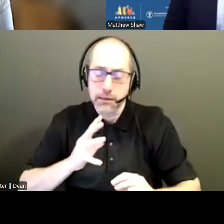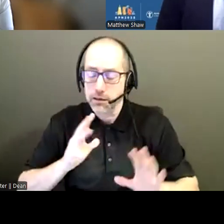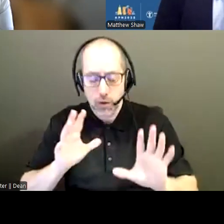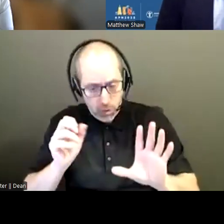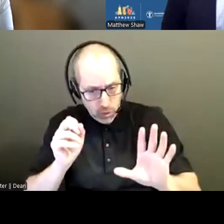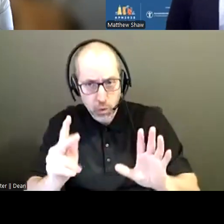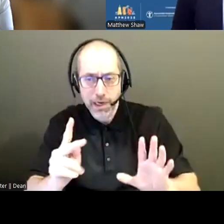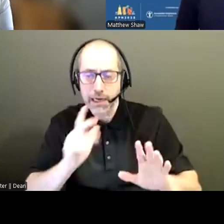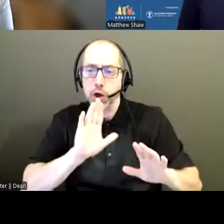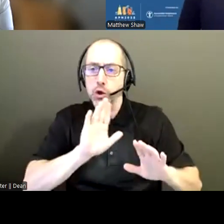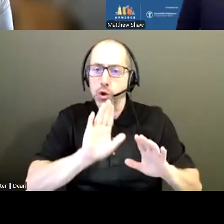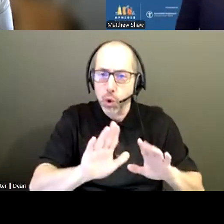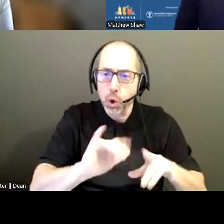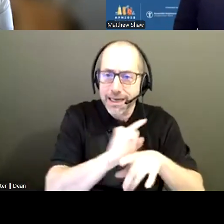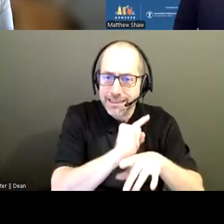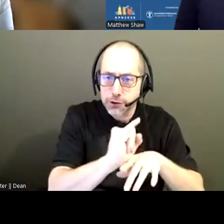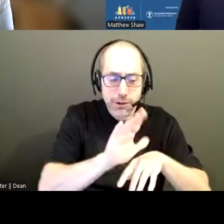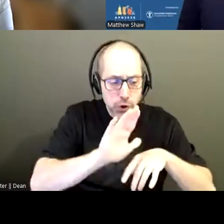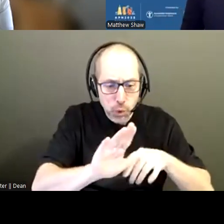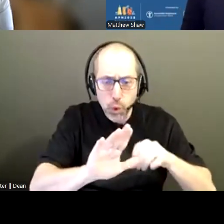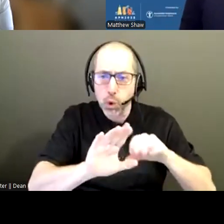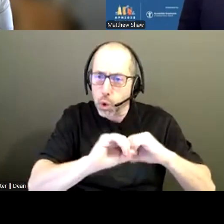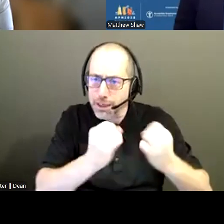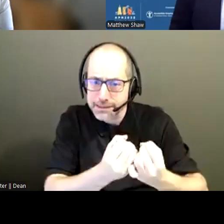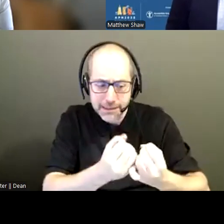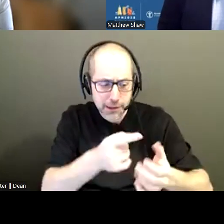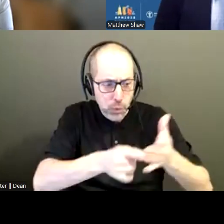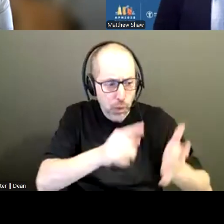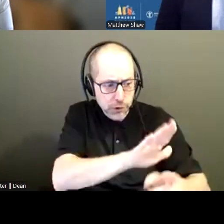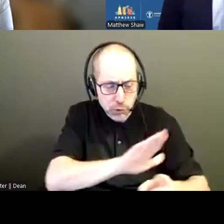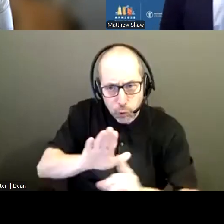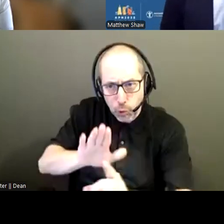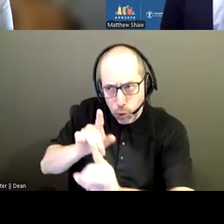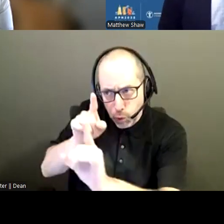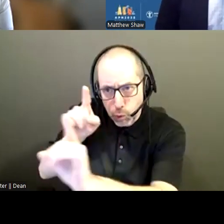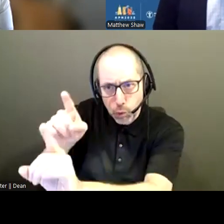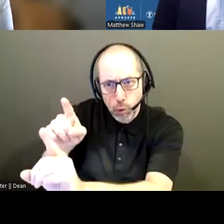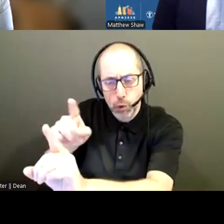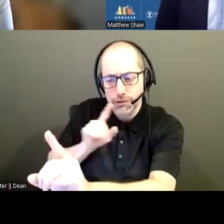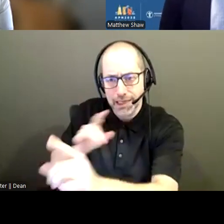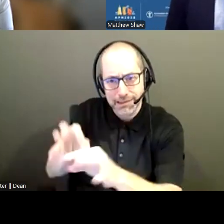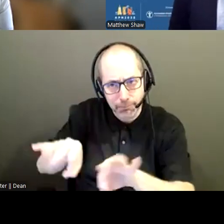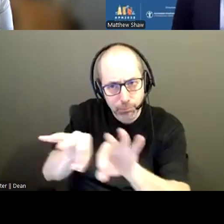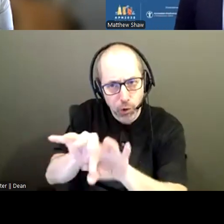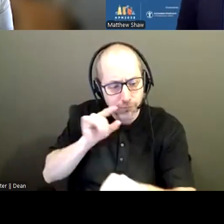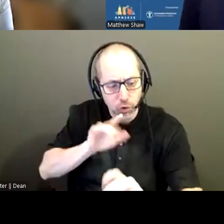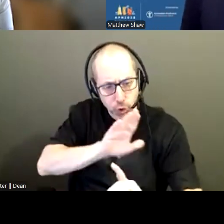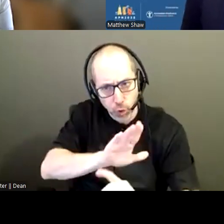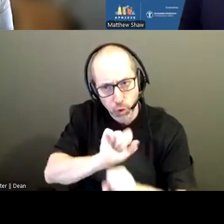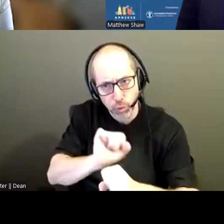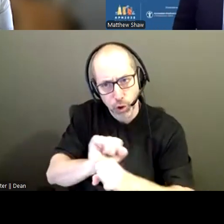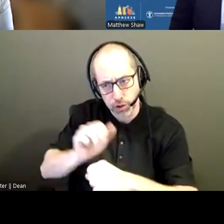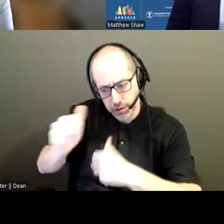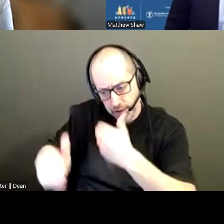or an industry? Like, what are your goals and what are the performance indicators that would matter to you in your line of work? And how would